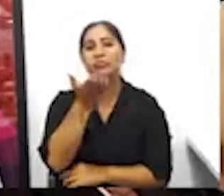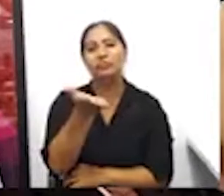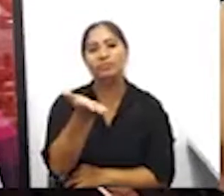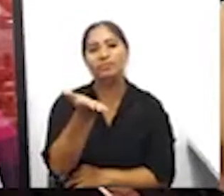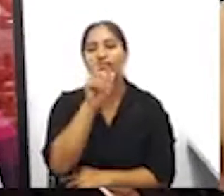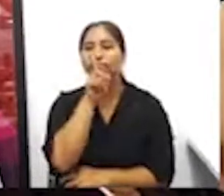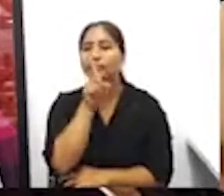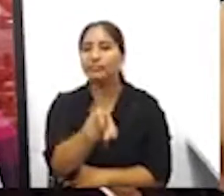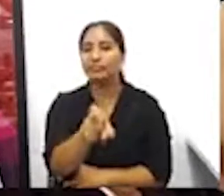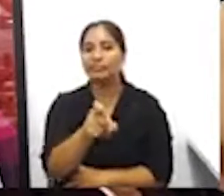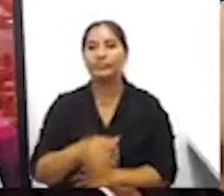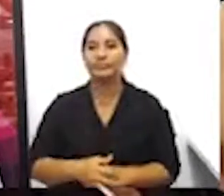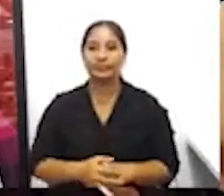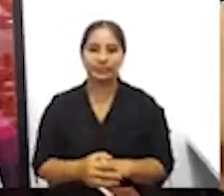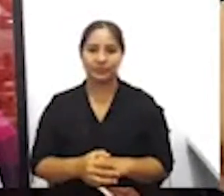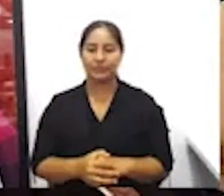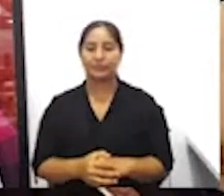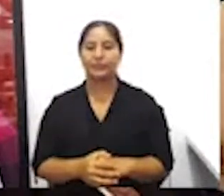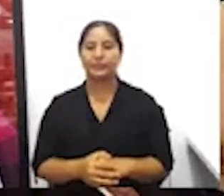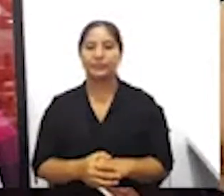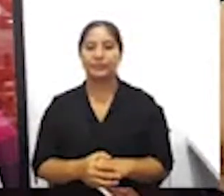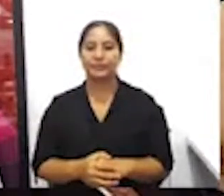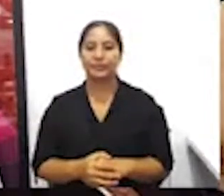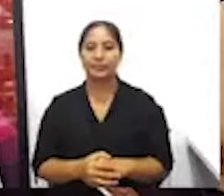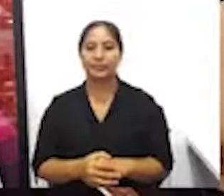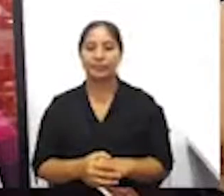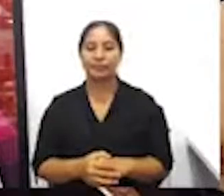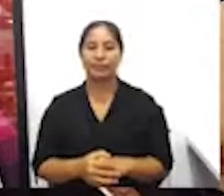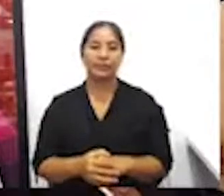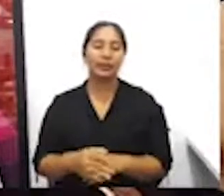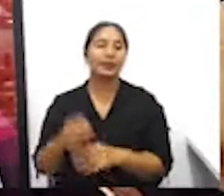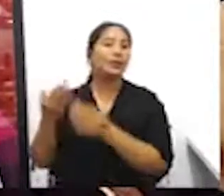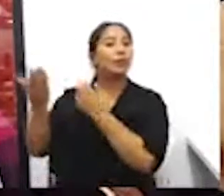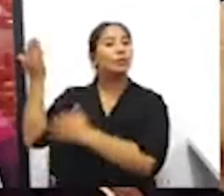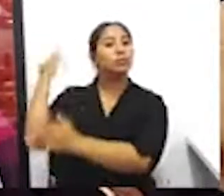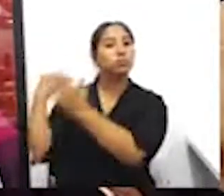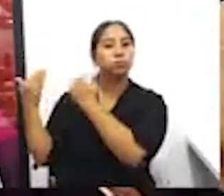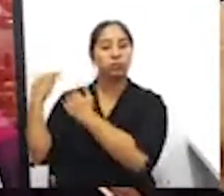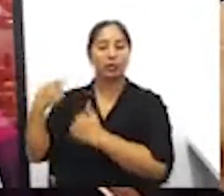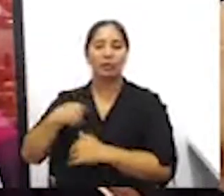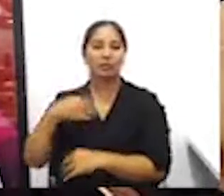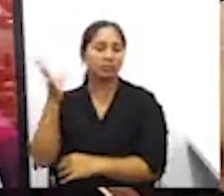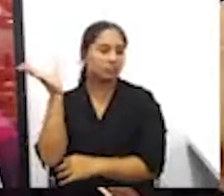when I heard the topic of this discussion, I think of one question that I want to ask